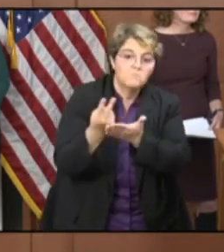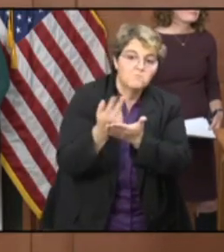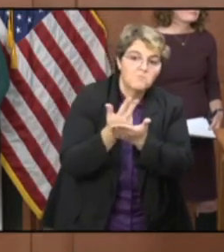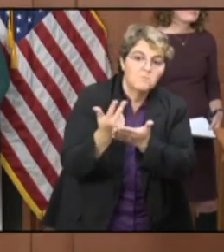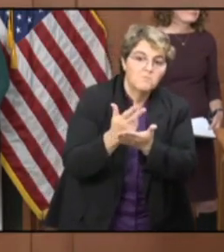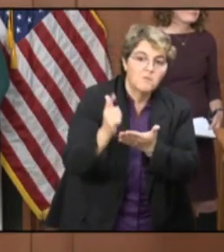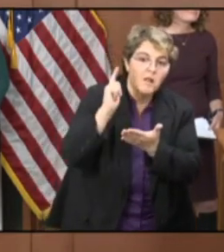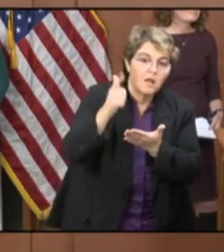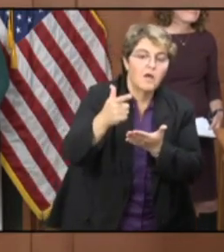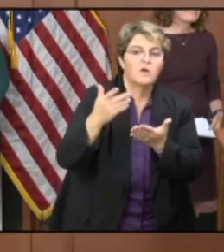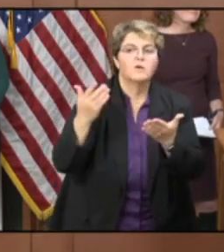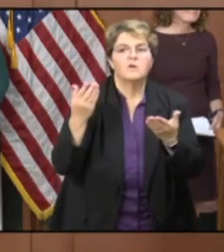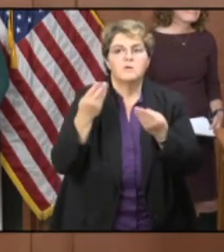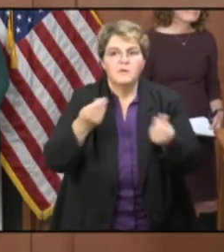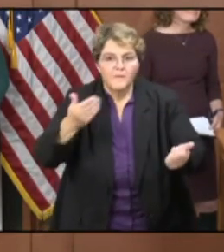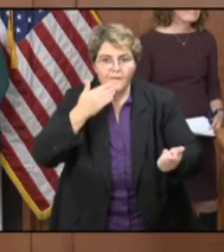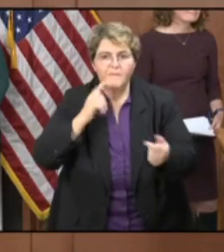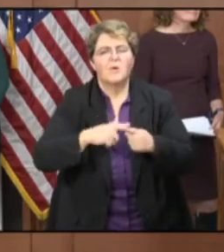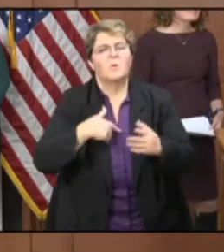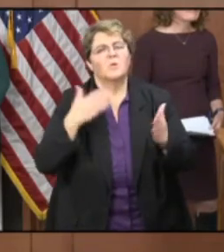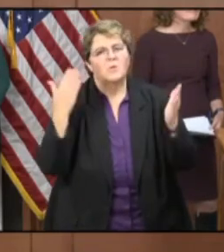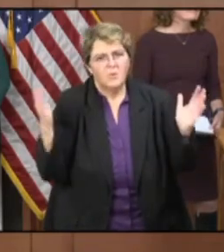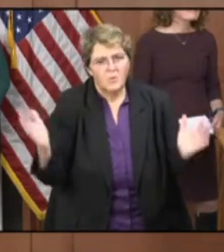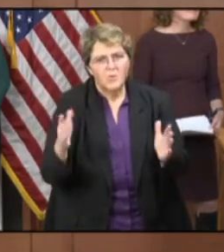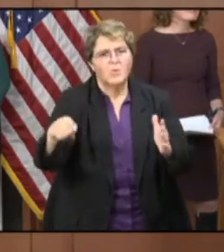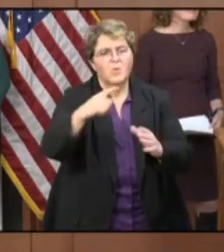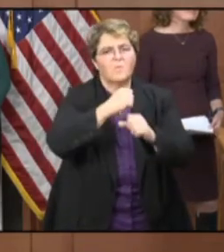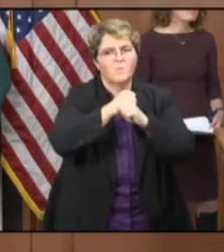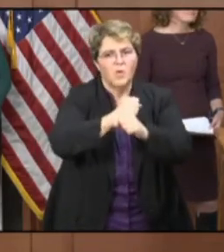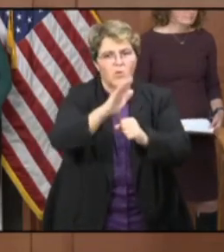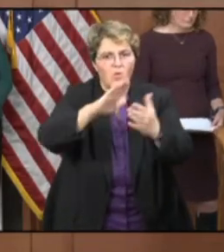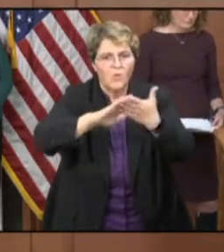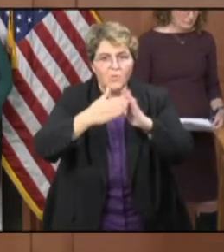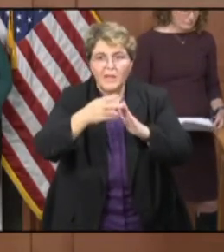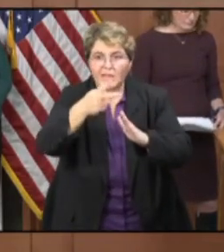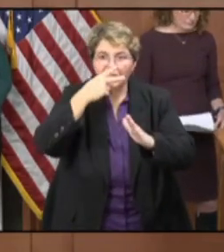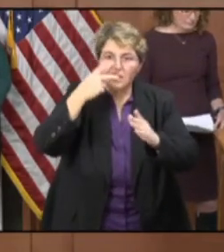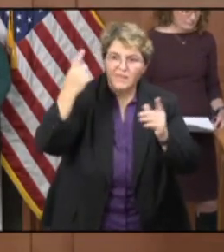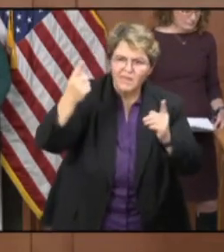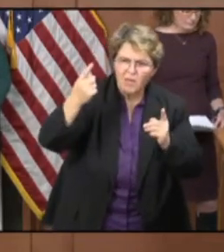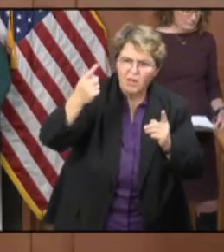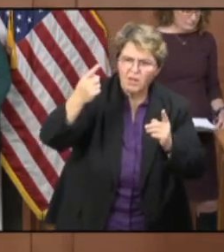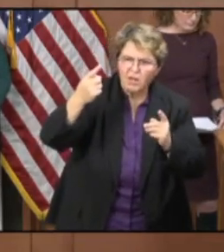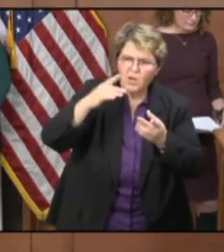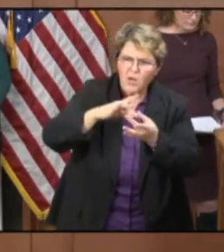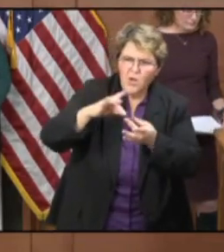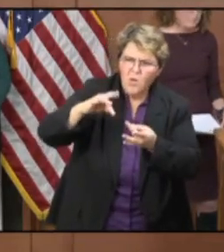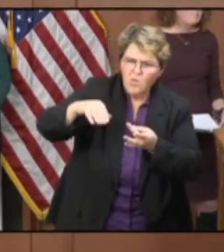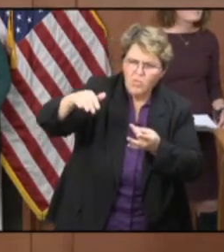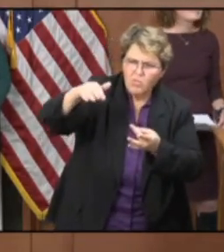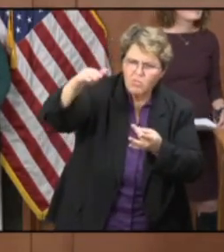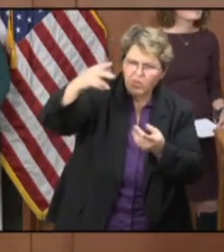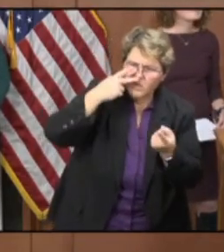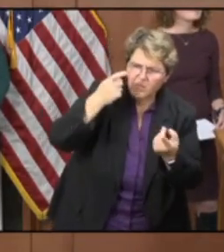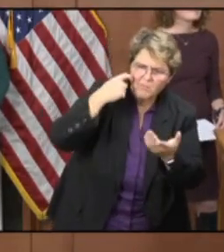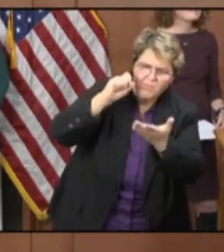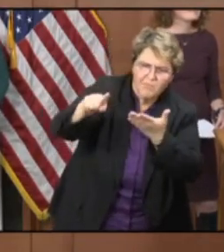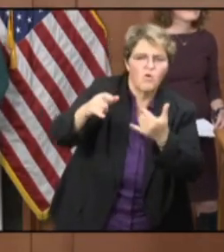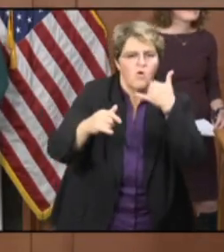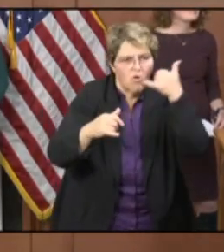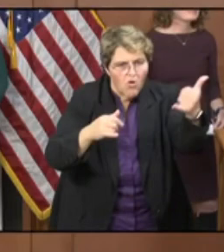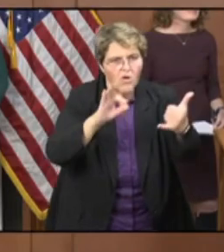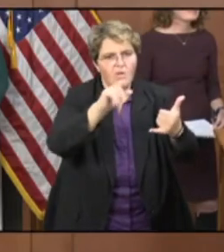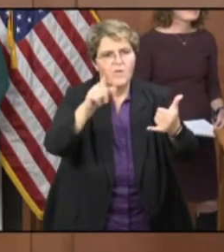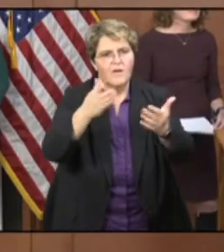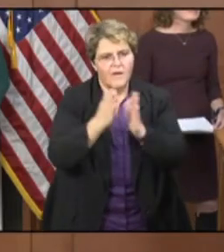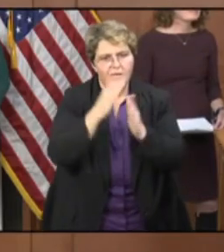what you can to protect your community. If you see anything that looks smoky and dangerous, you call 911 so we can get on top of that.